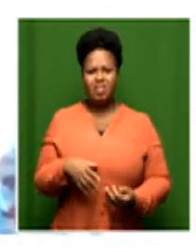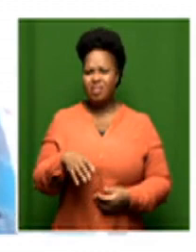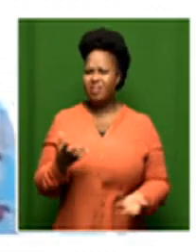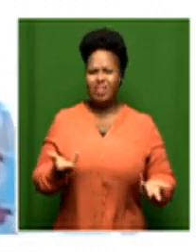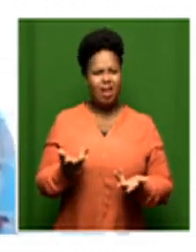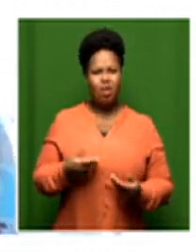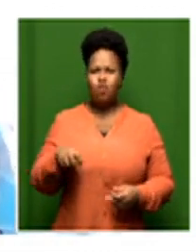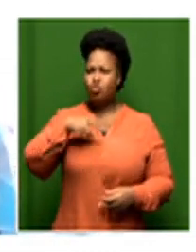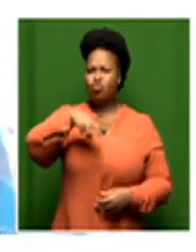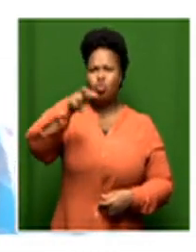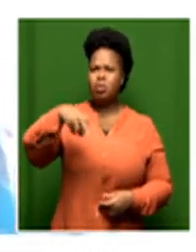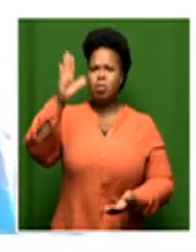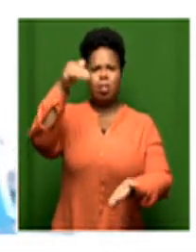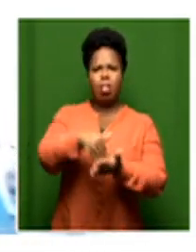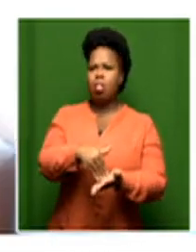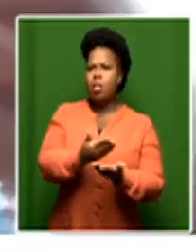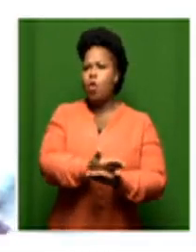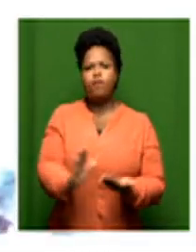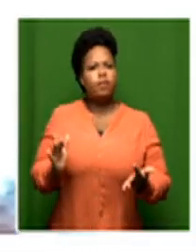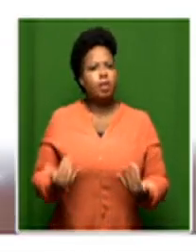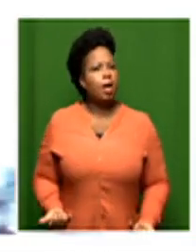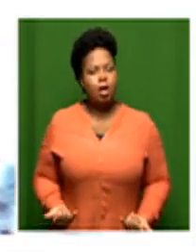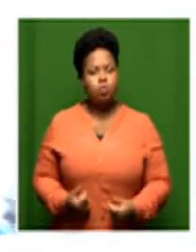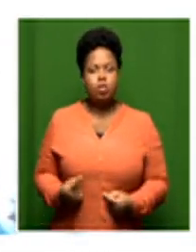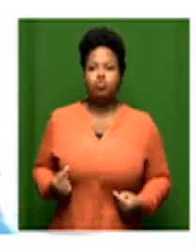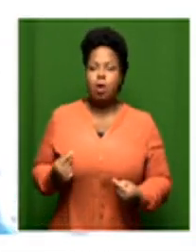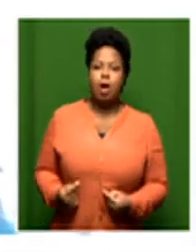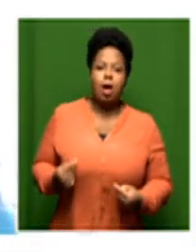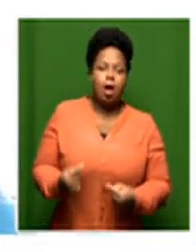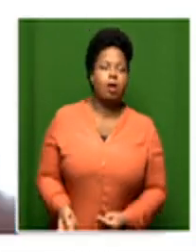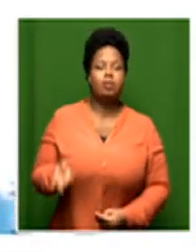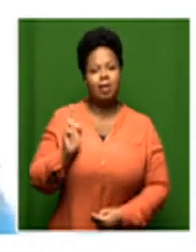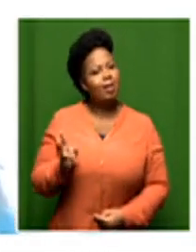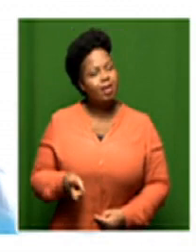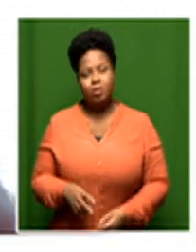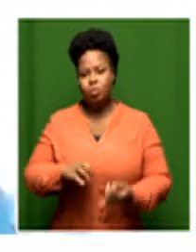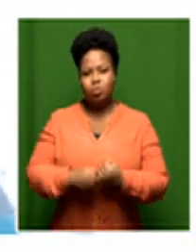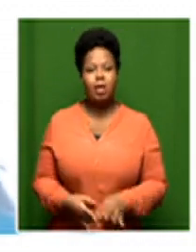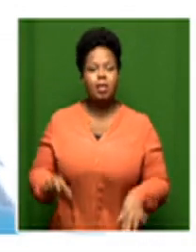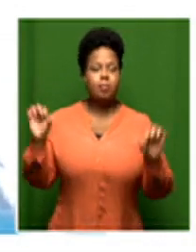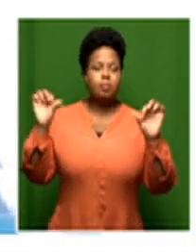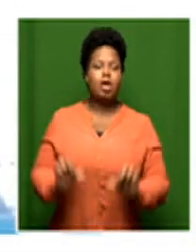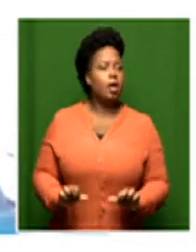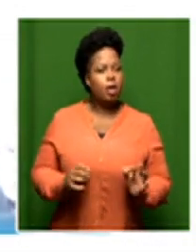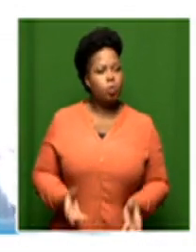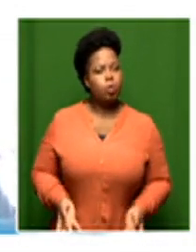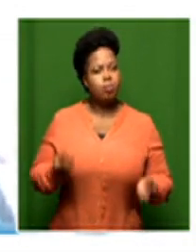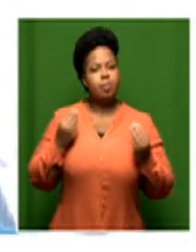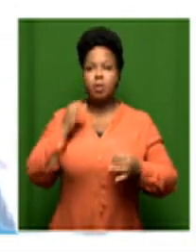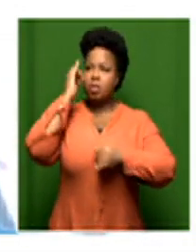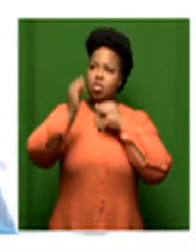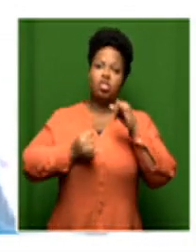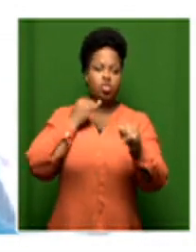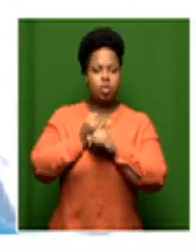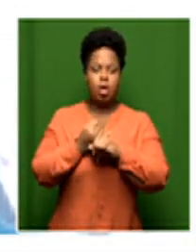of tourism destinations. Mm-hmm. And we have to struggle for a long time to make sure that we familiarize the